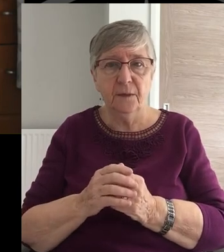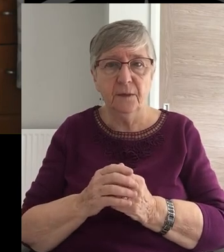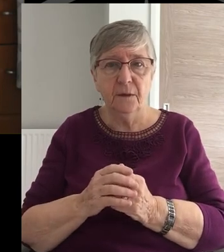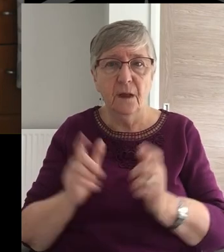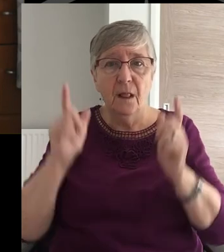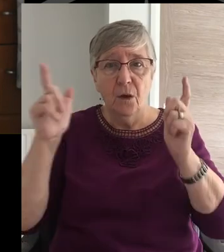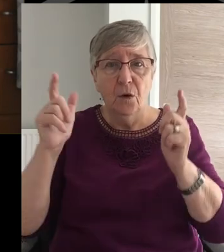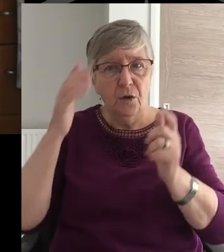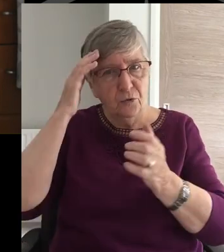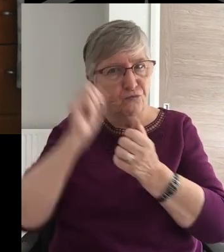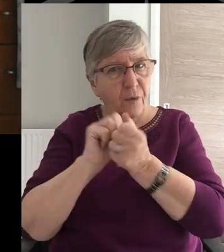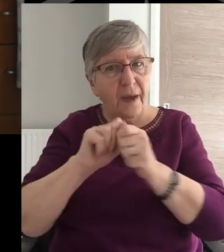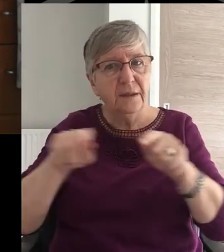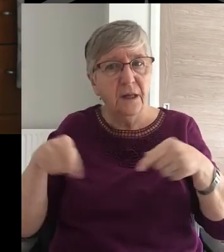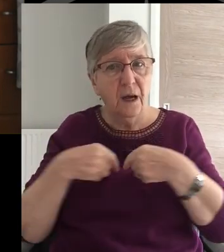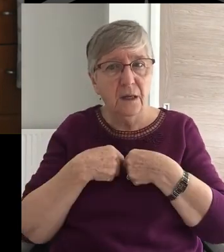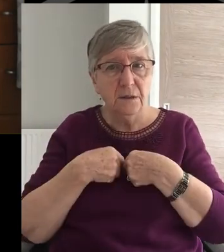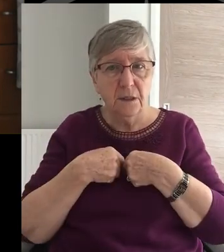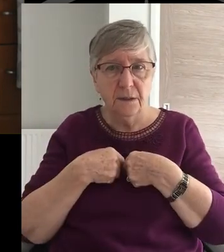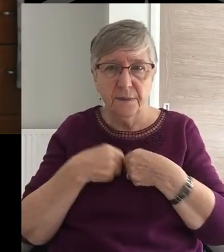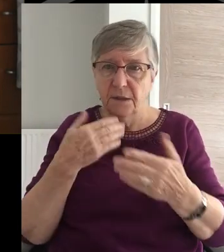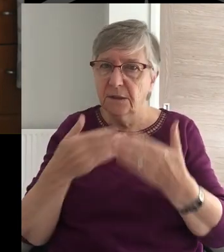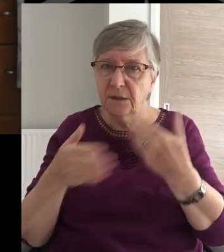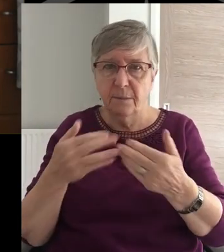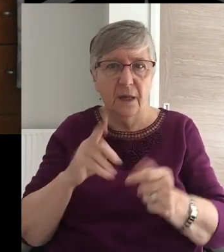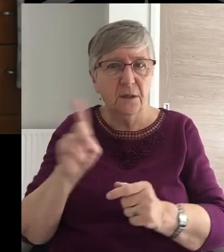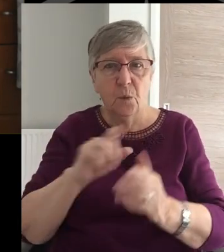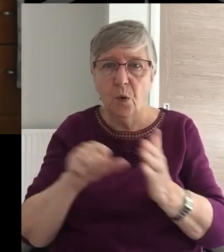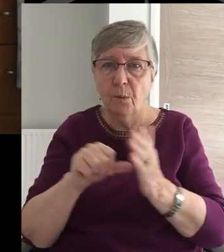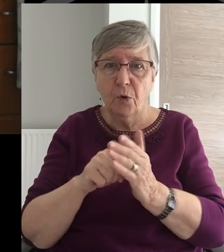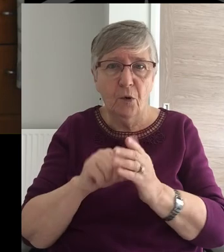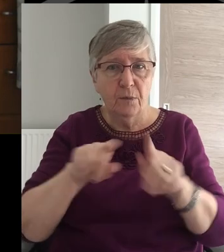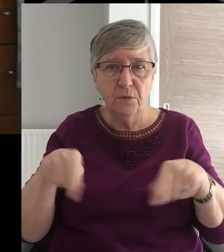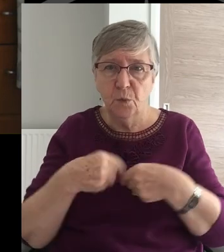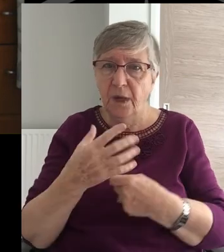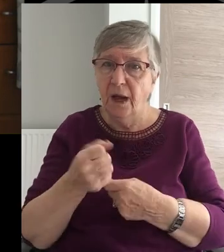Lord, remind us that whatever storms life brings, you are near.